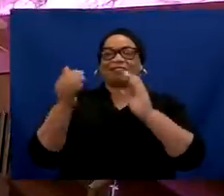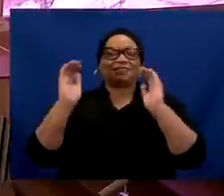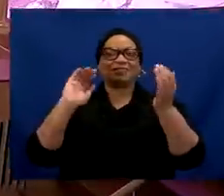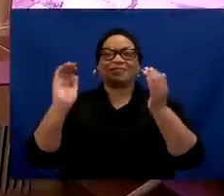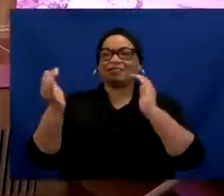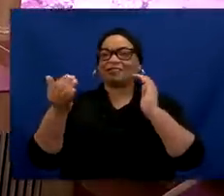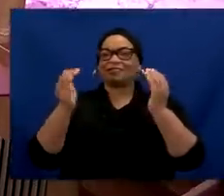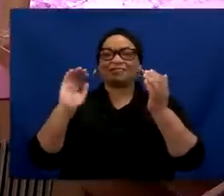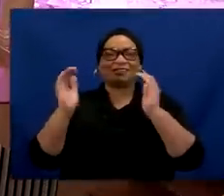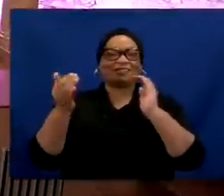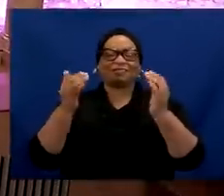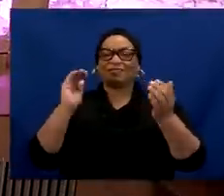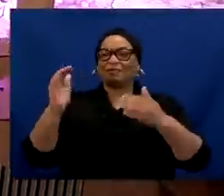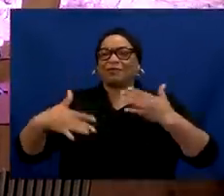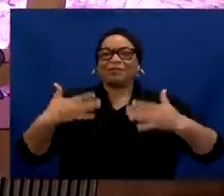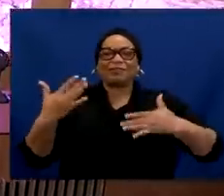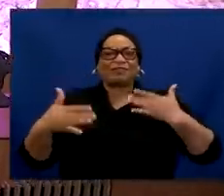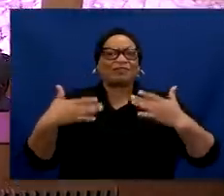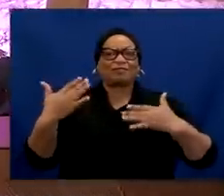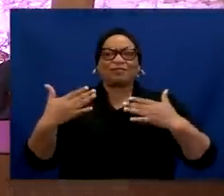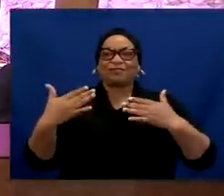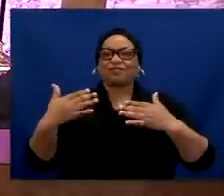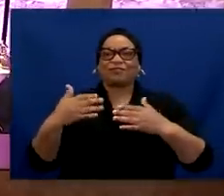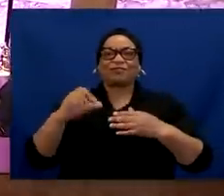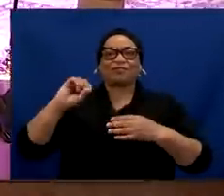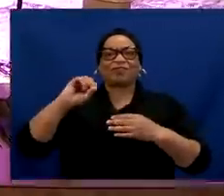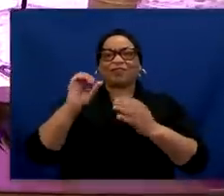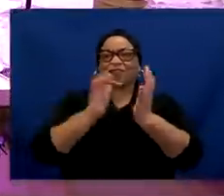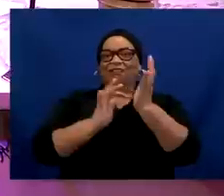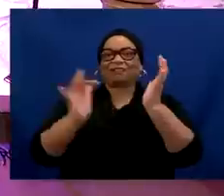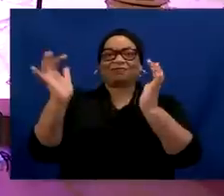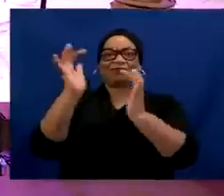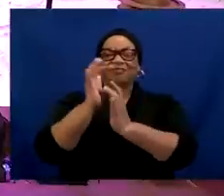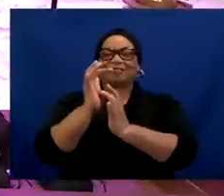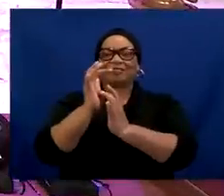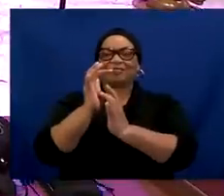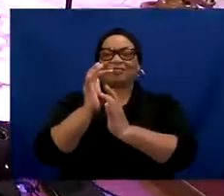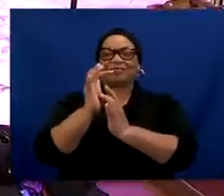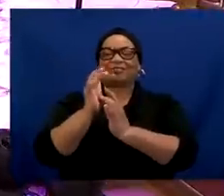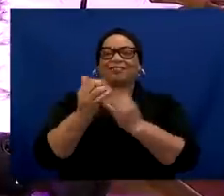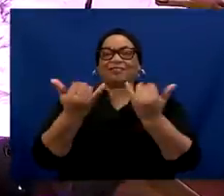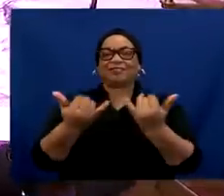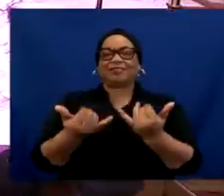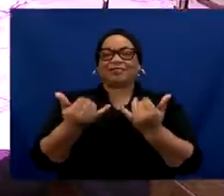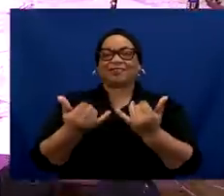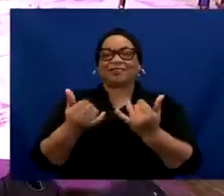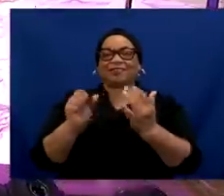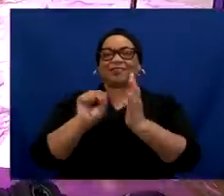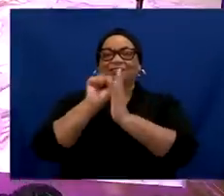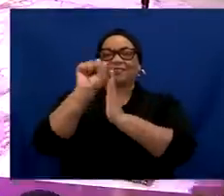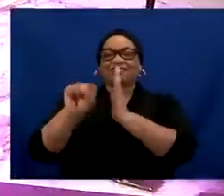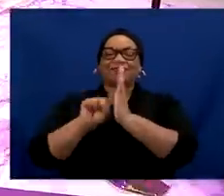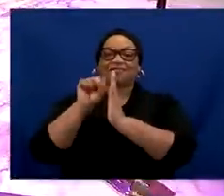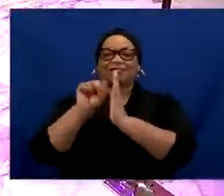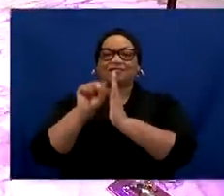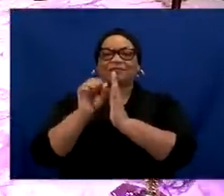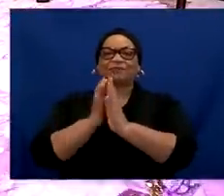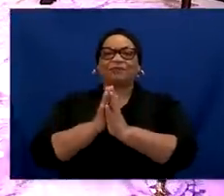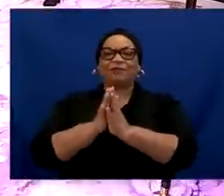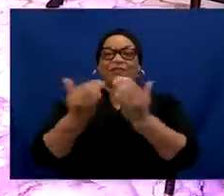Joy of Jesus and all that this season brings. As we come now to prepare for